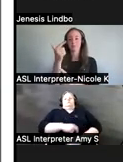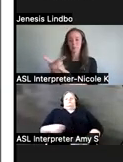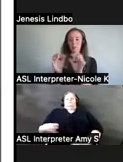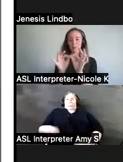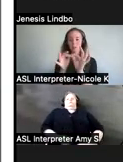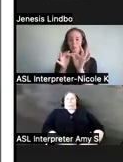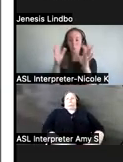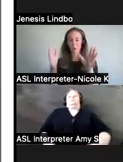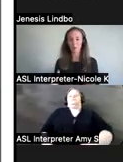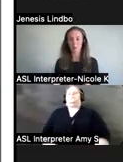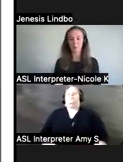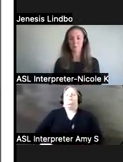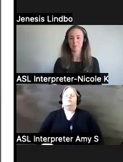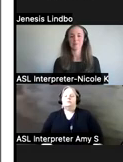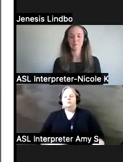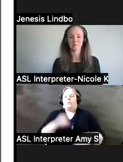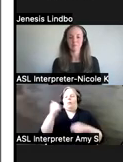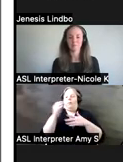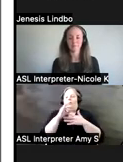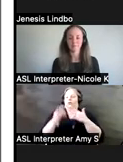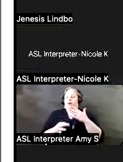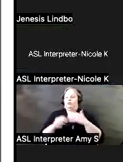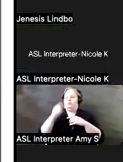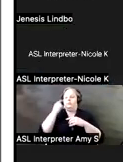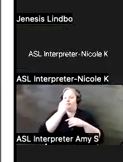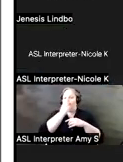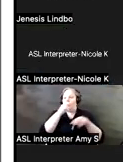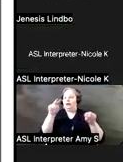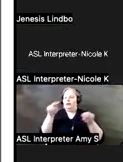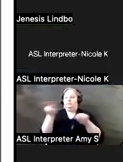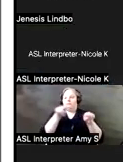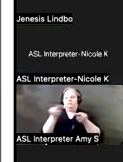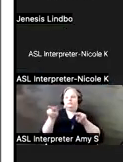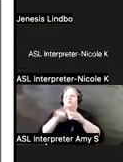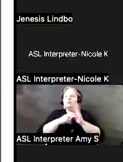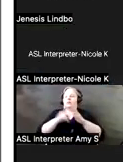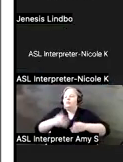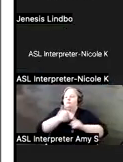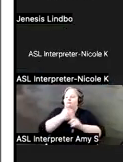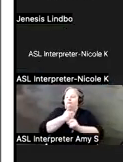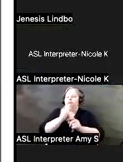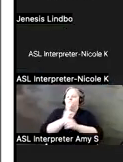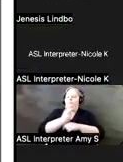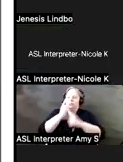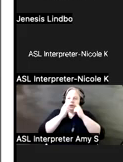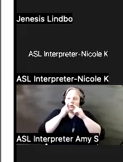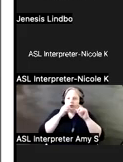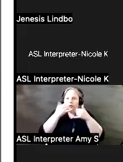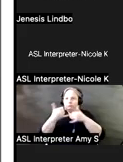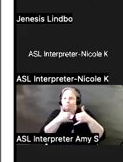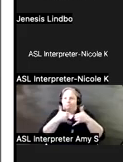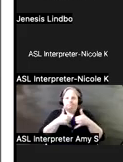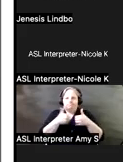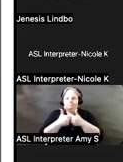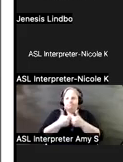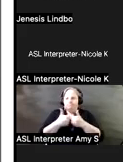Another option to look at is eye gaze. So eye gaze is an option where someone can actually just use their eyes to play video games. And there's more and more options coming